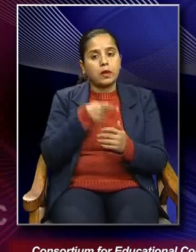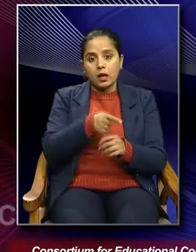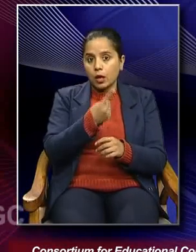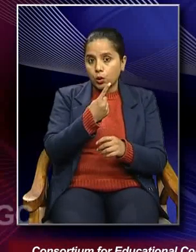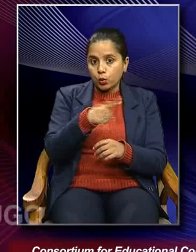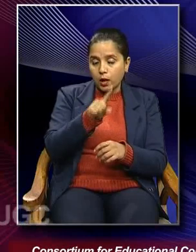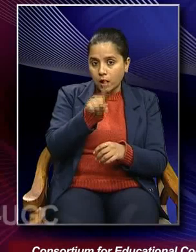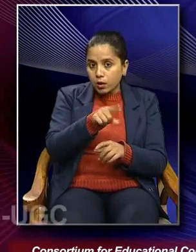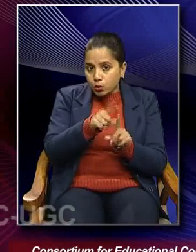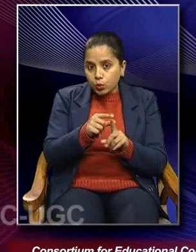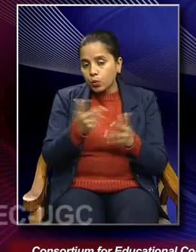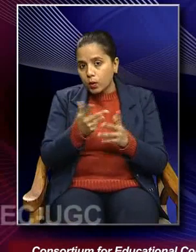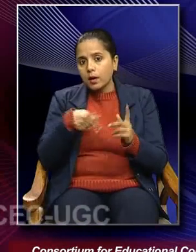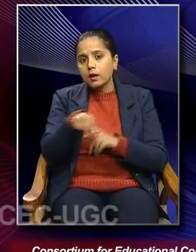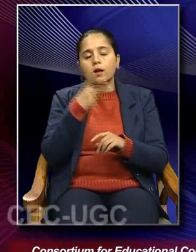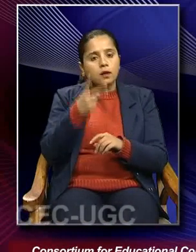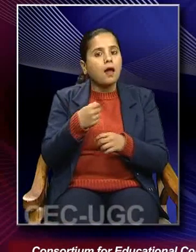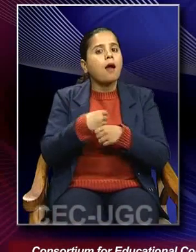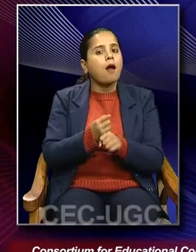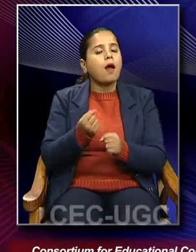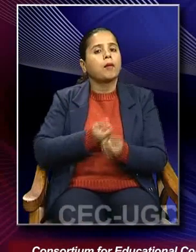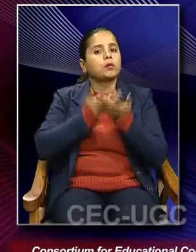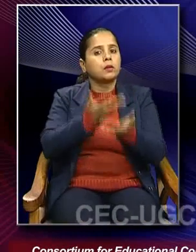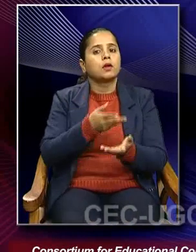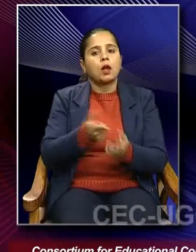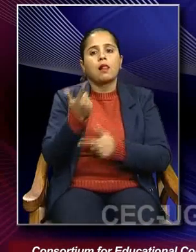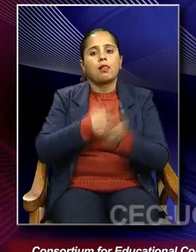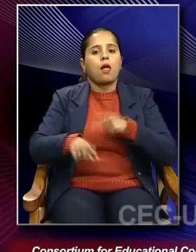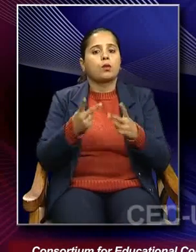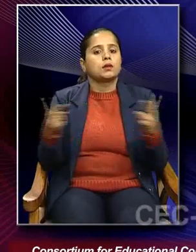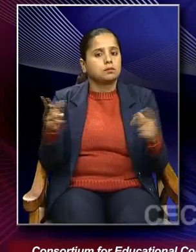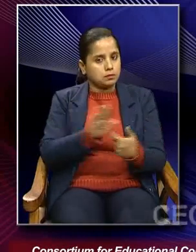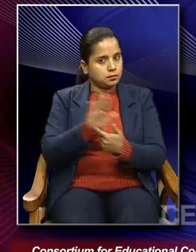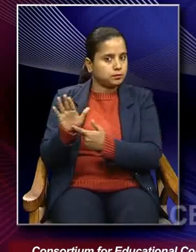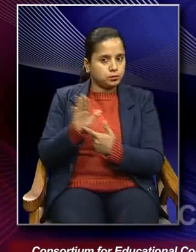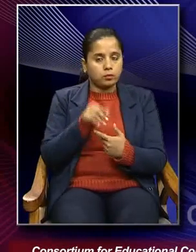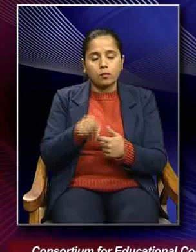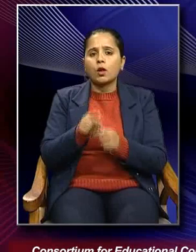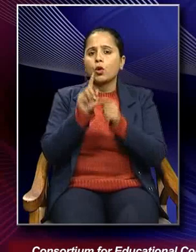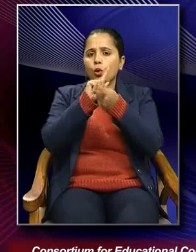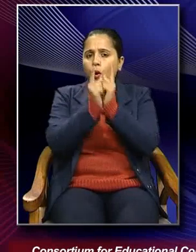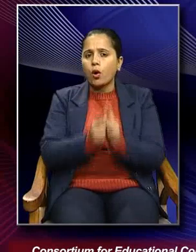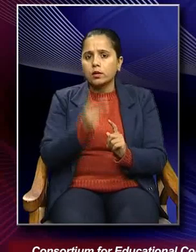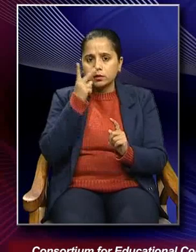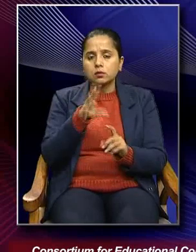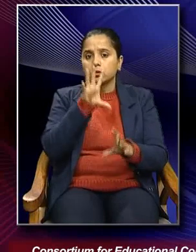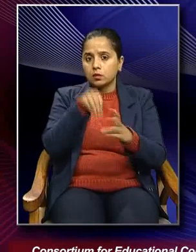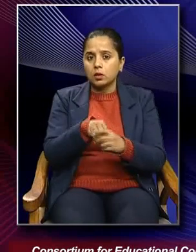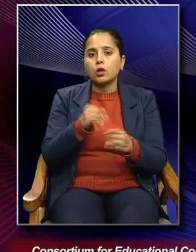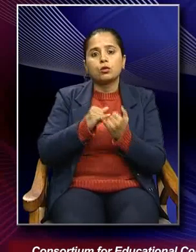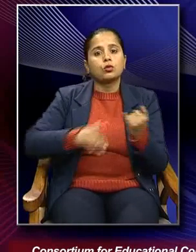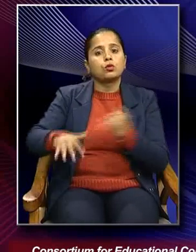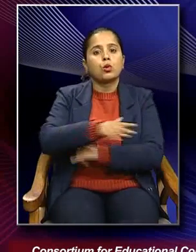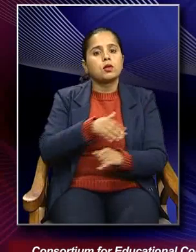Legitimation is built by and is expressed through language. The logic is part of the